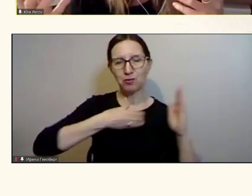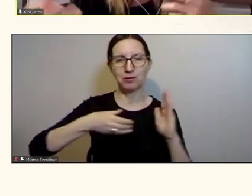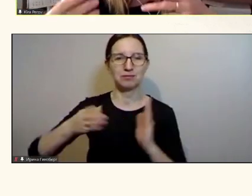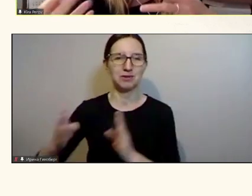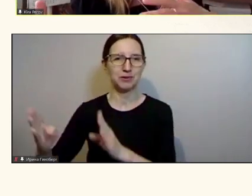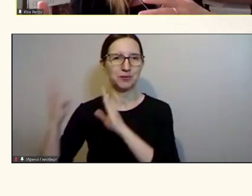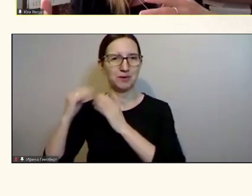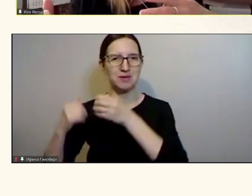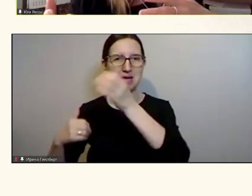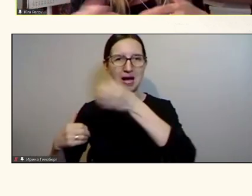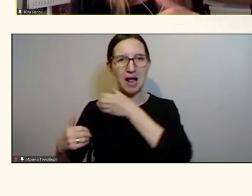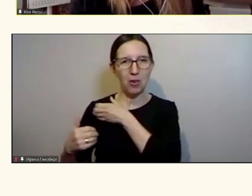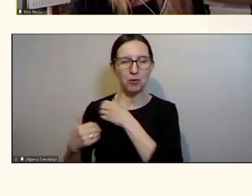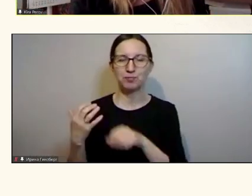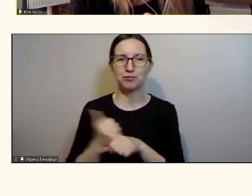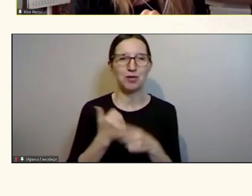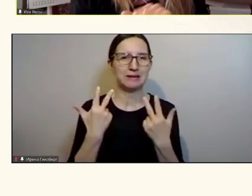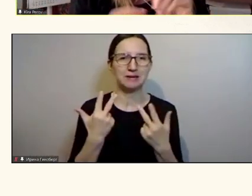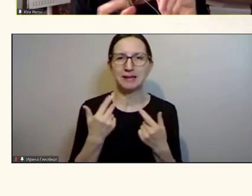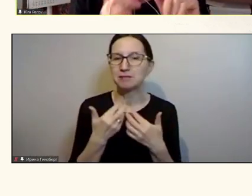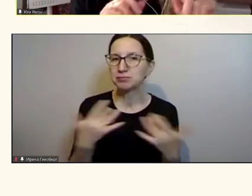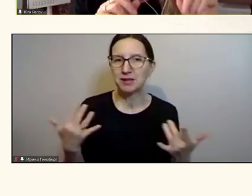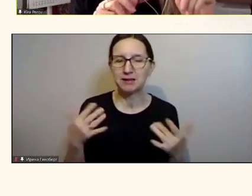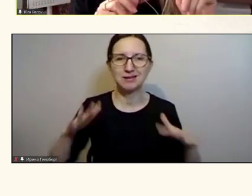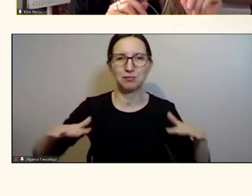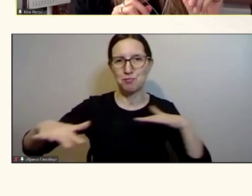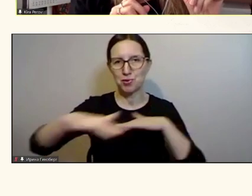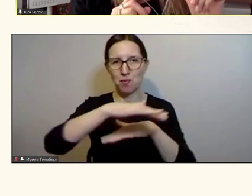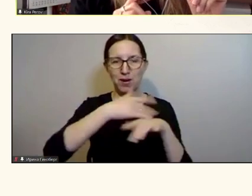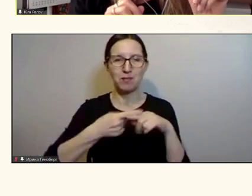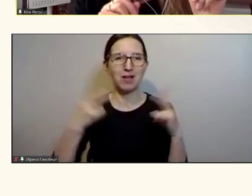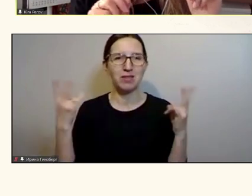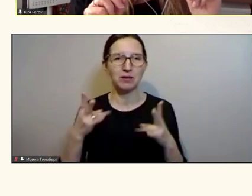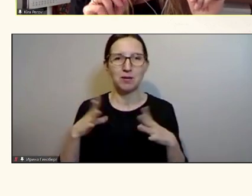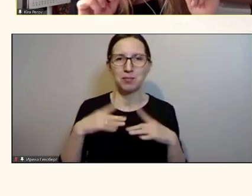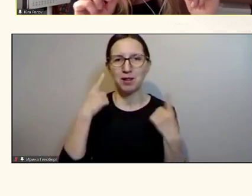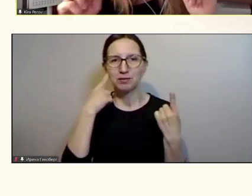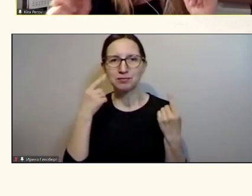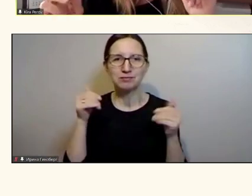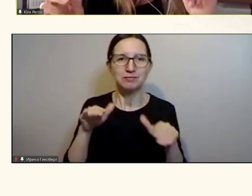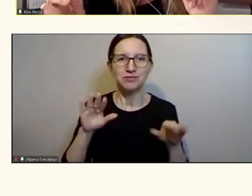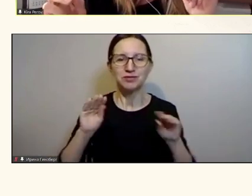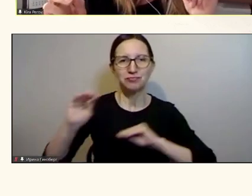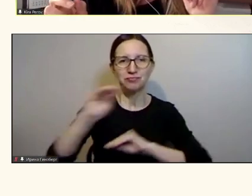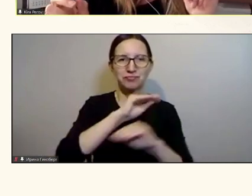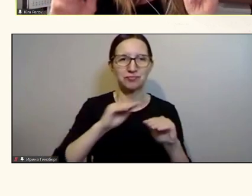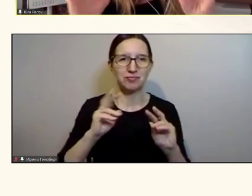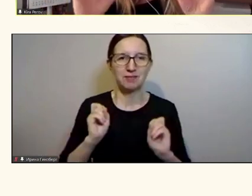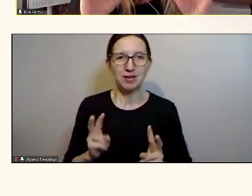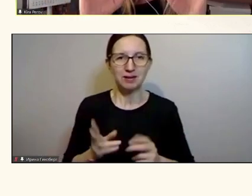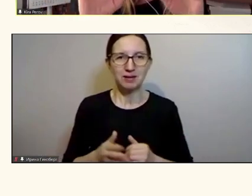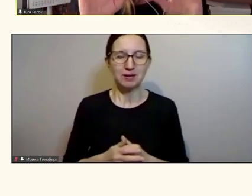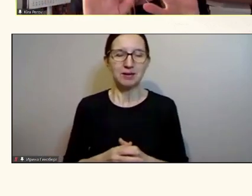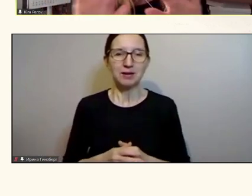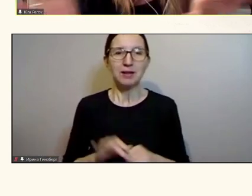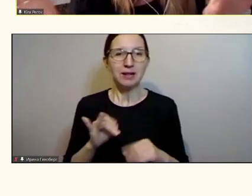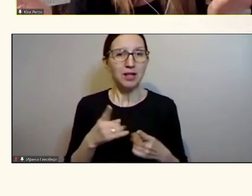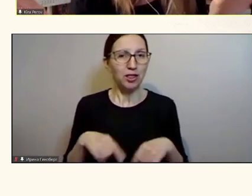problems to solve, if you want. And at the time too, we were talking about doing interventions in